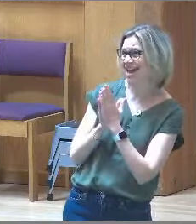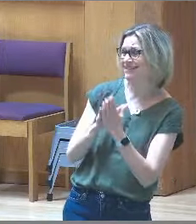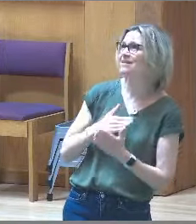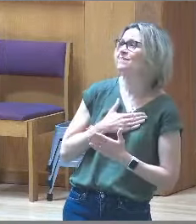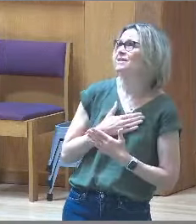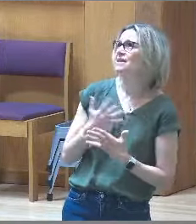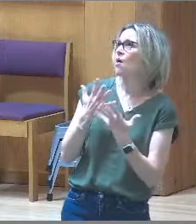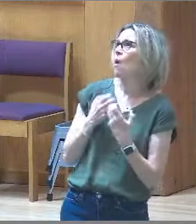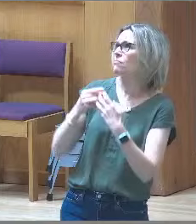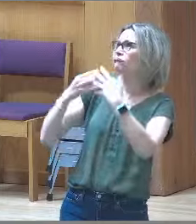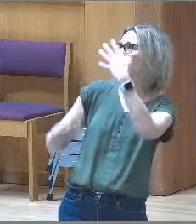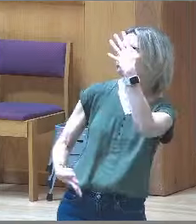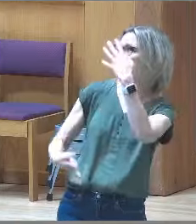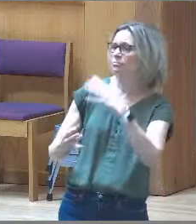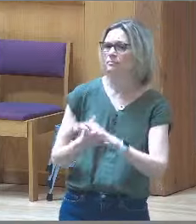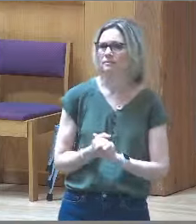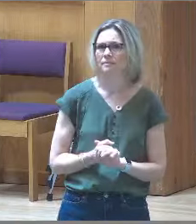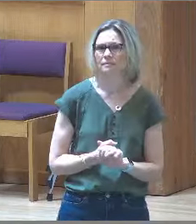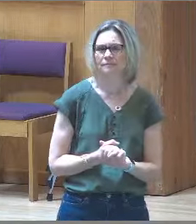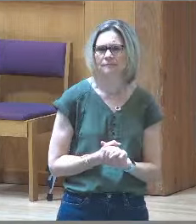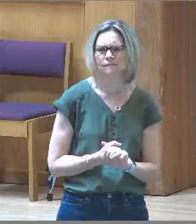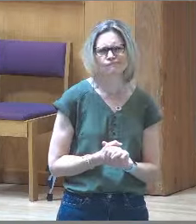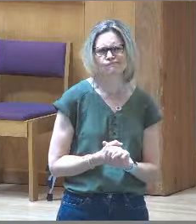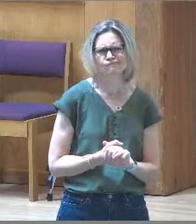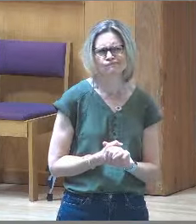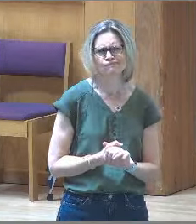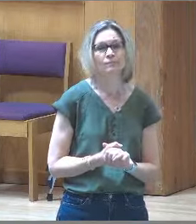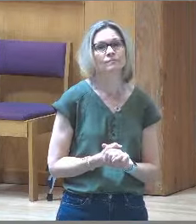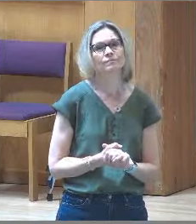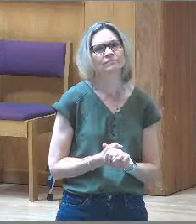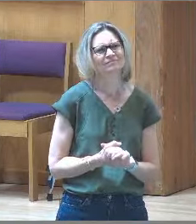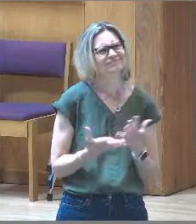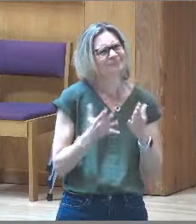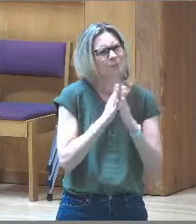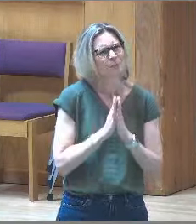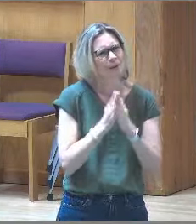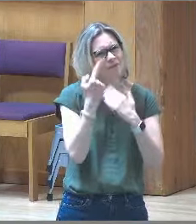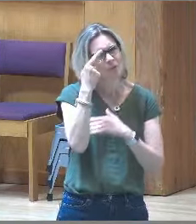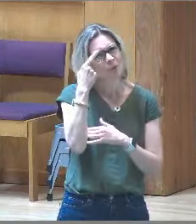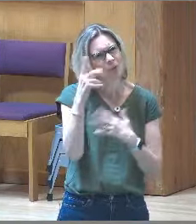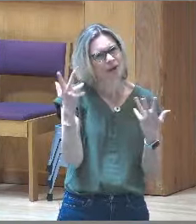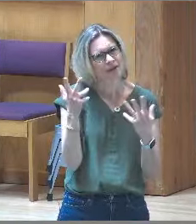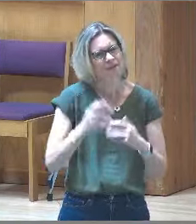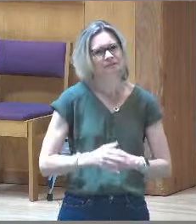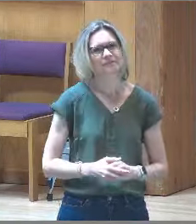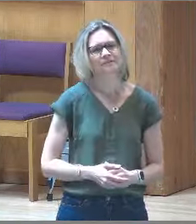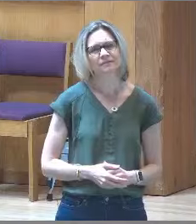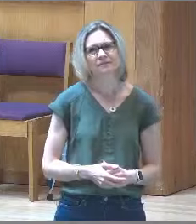us? No? Why not? What should we be praying for?